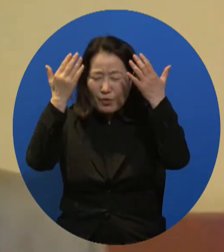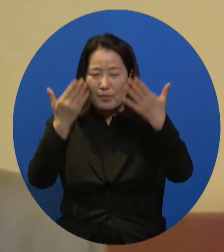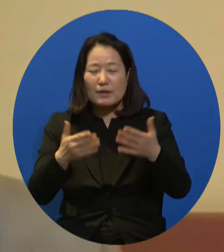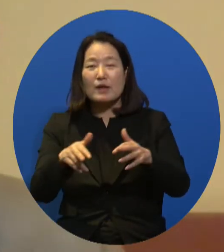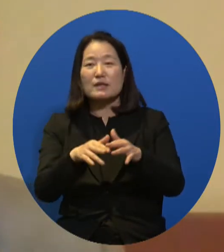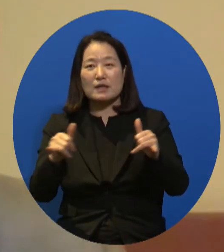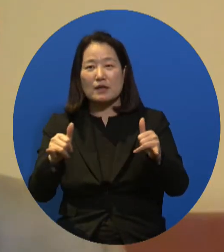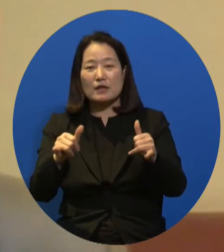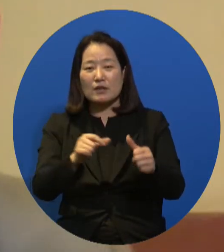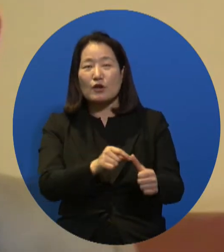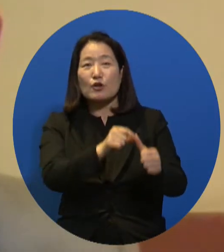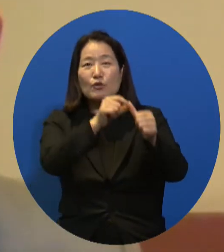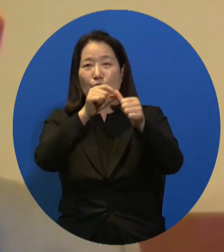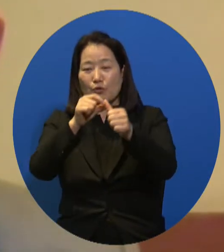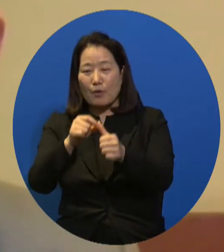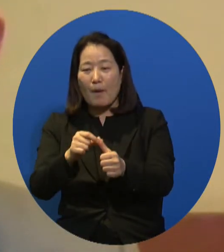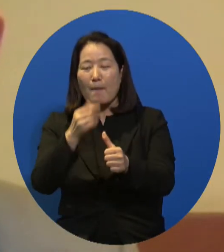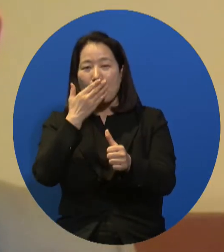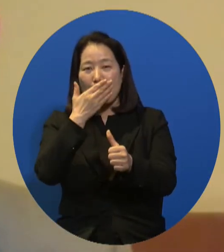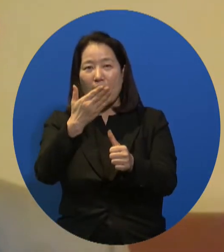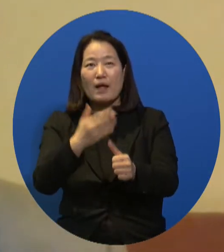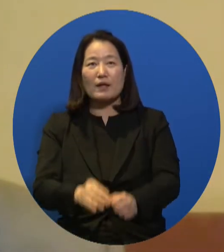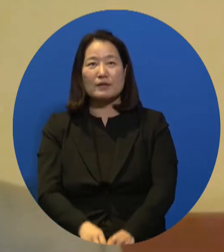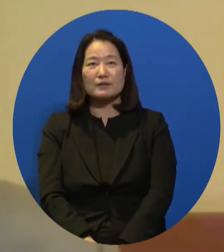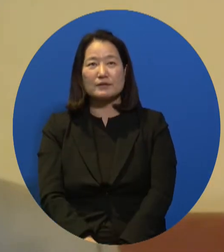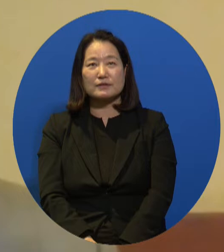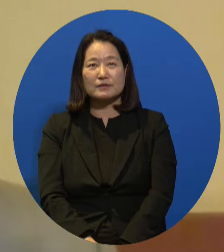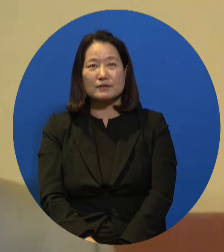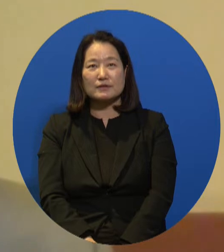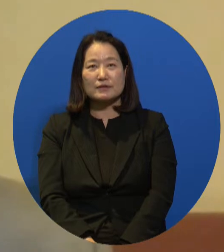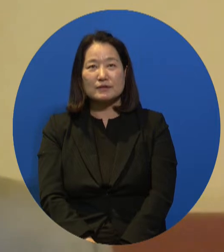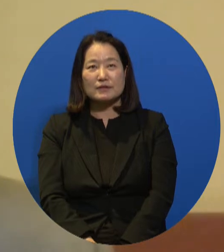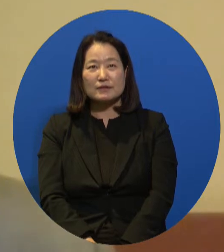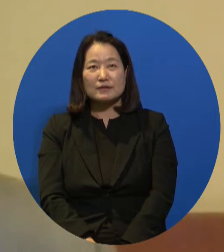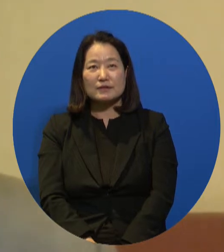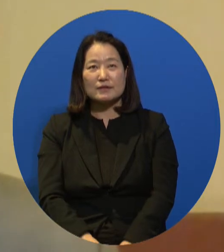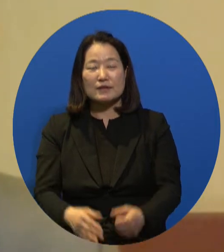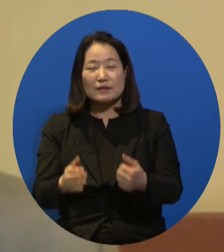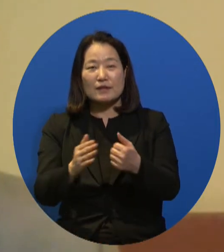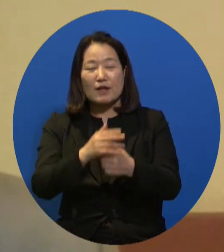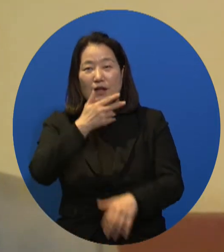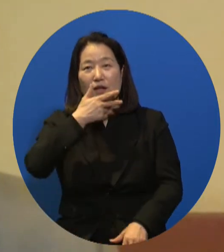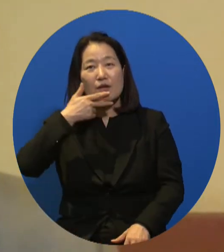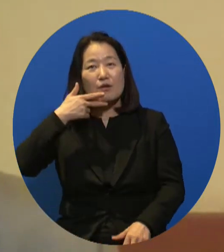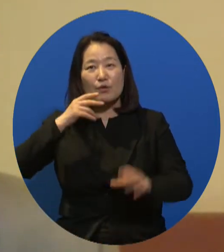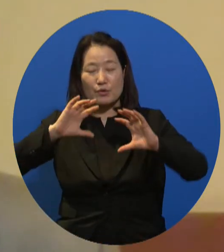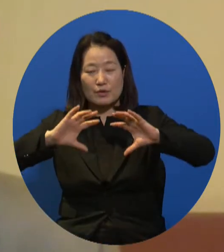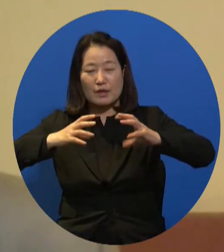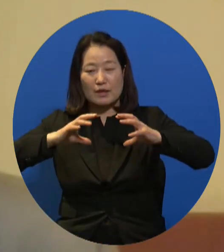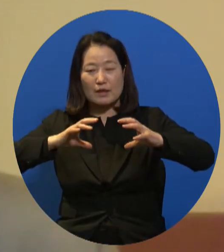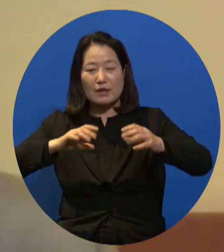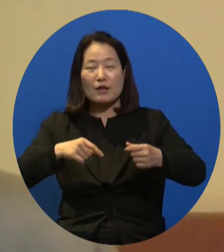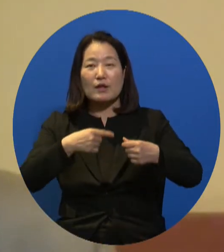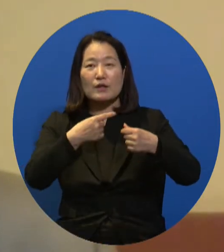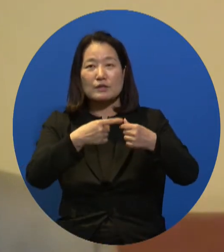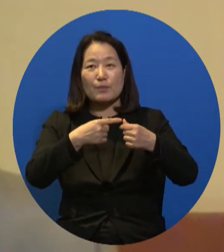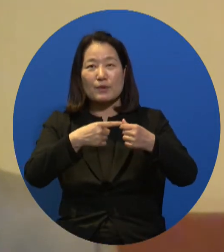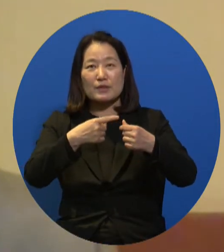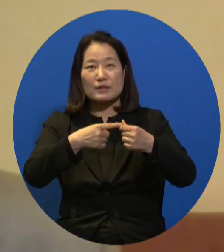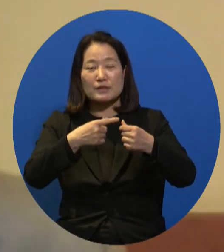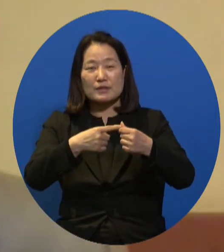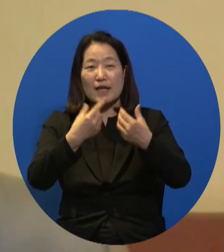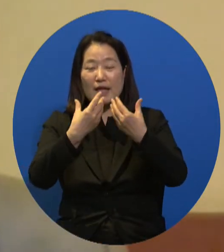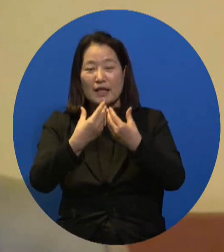today about the committee's first inquiry in the UK, and to date the committee has in fact conducted